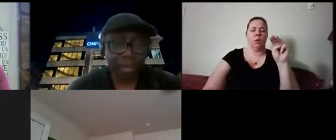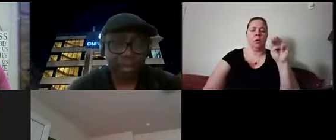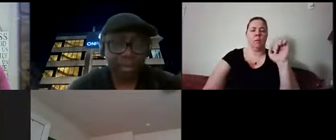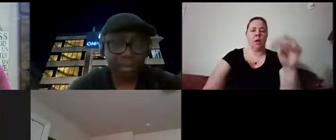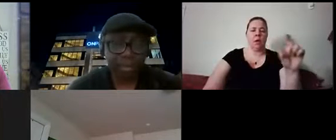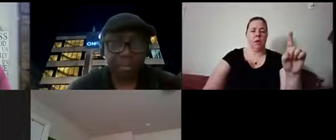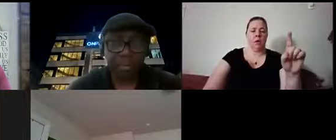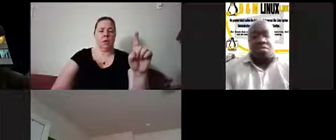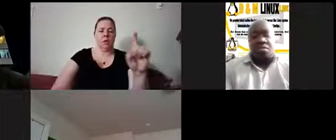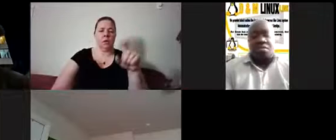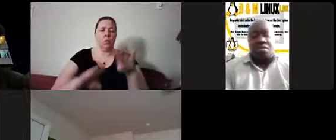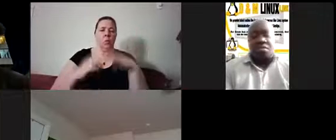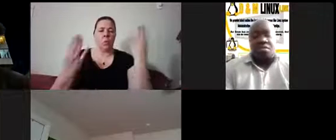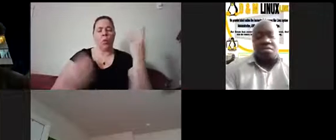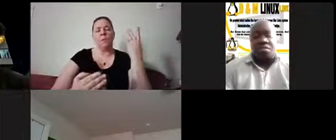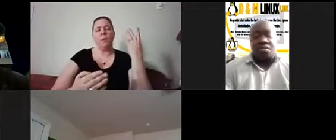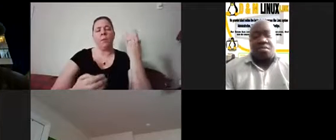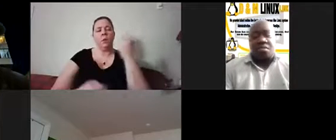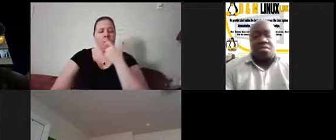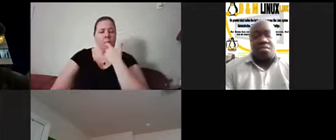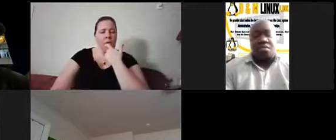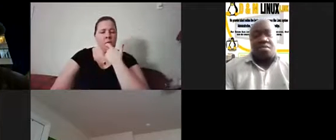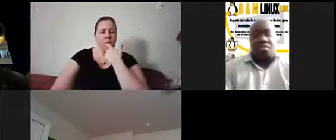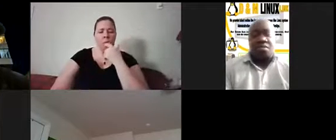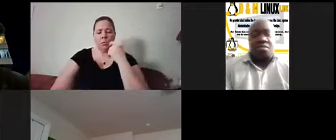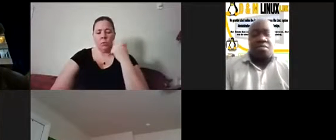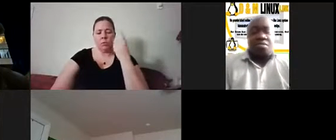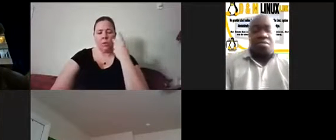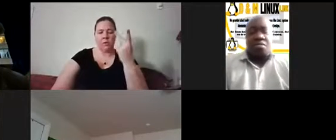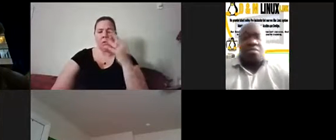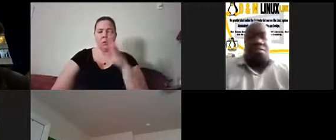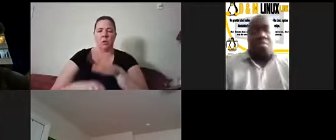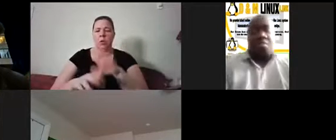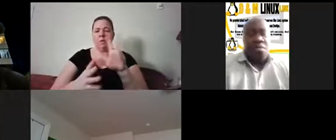Mohammed, please, you need to open your microphone, and of course, we want to see you on video.